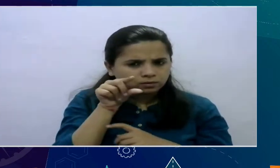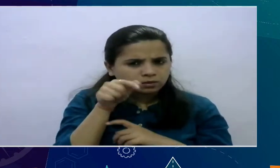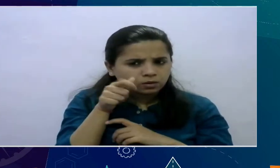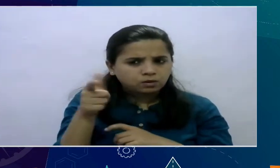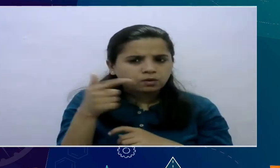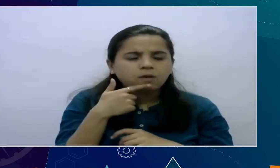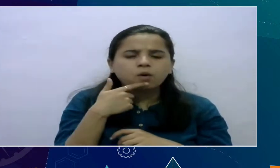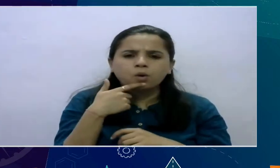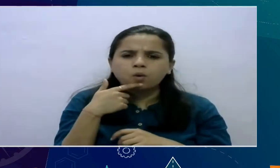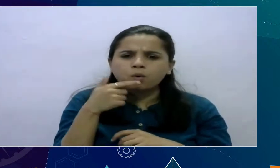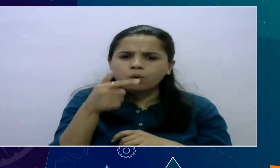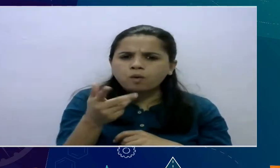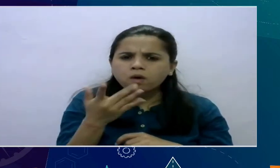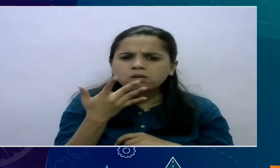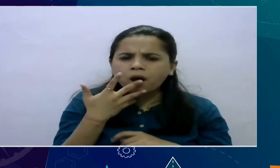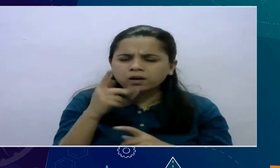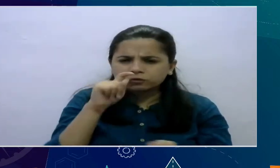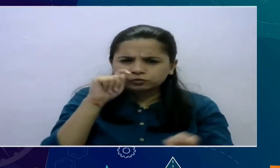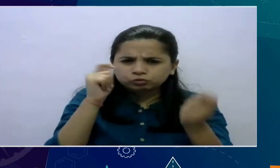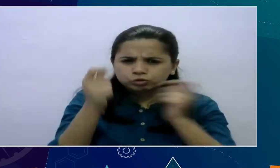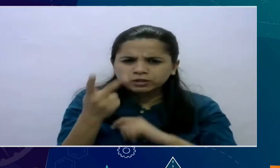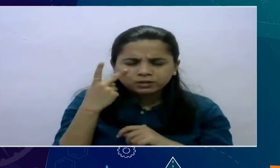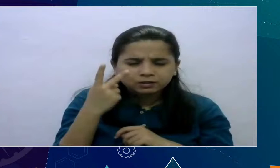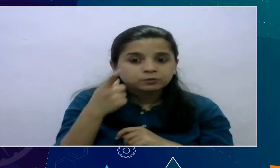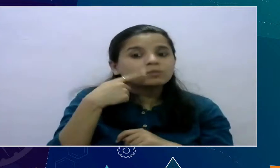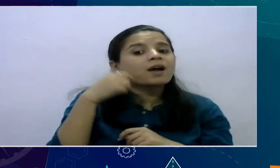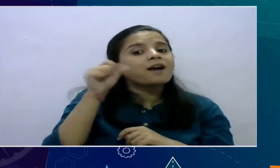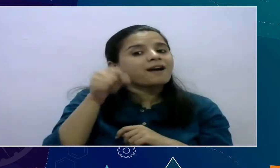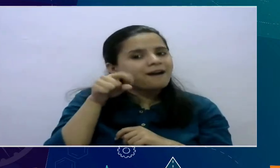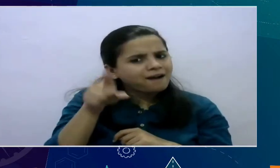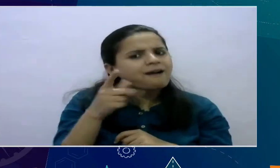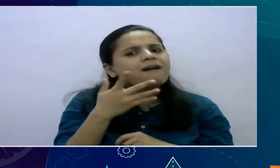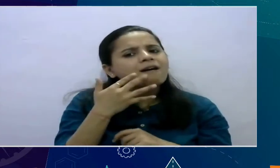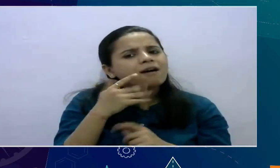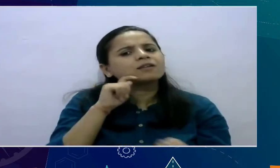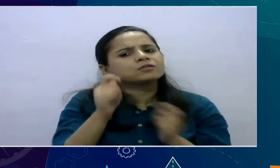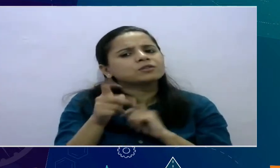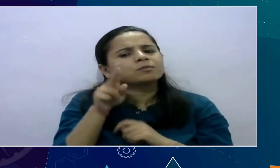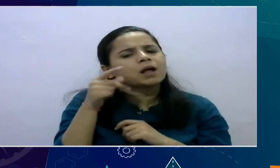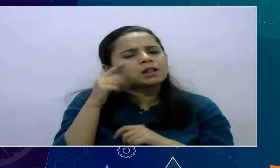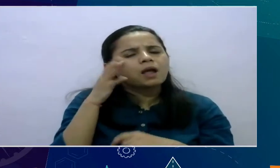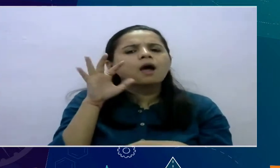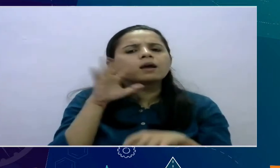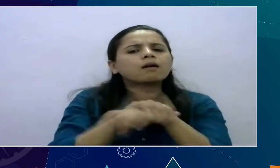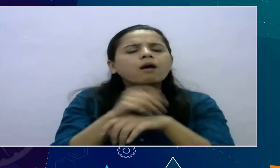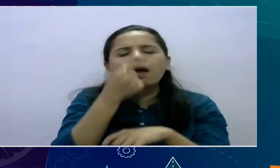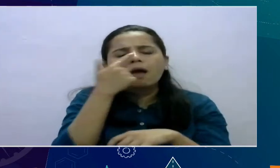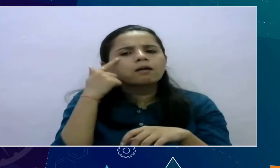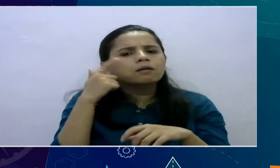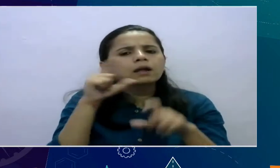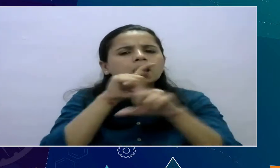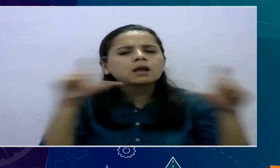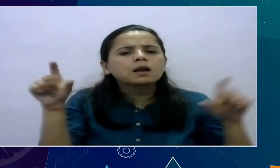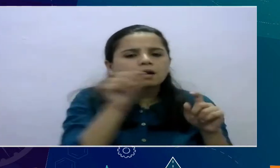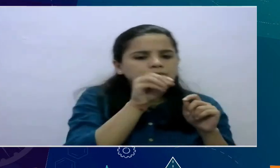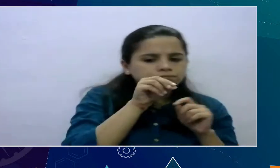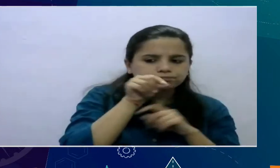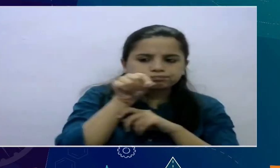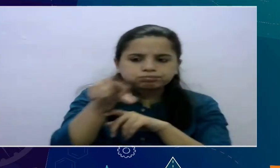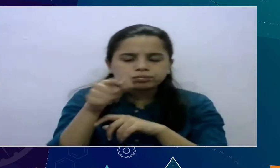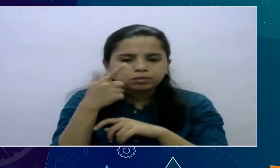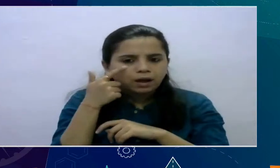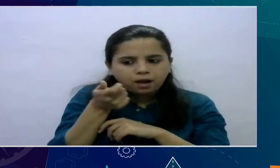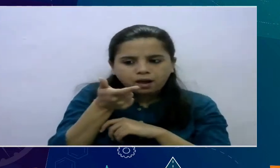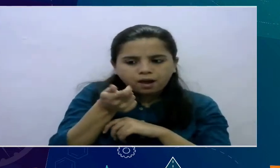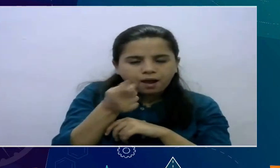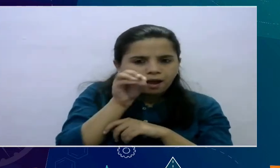Oh, and the color changed. Yes, so it's absolutely, that means the pathway is clearly visible. So this is another property that we